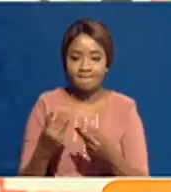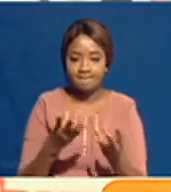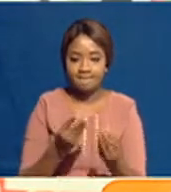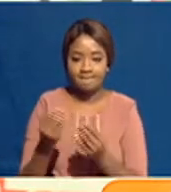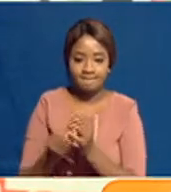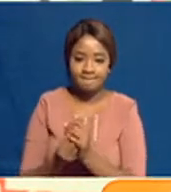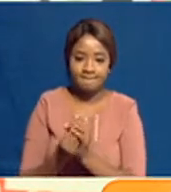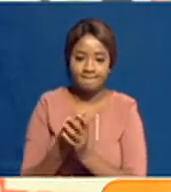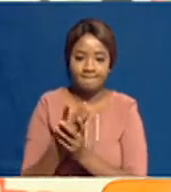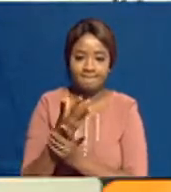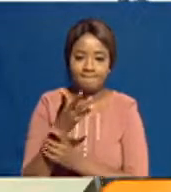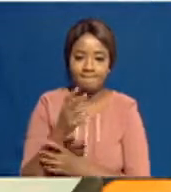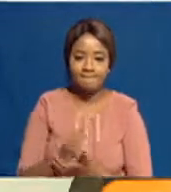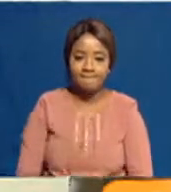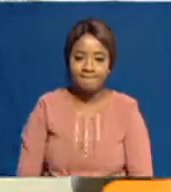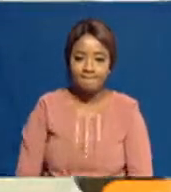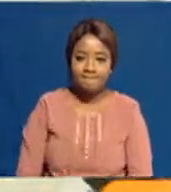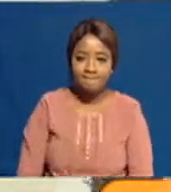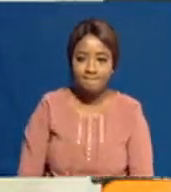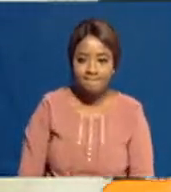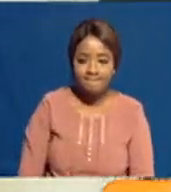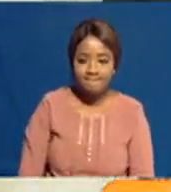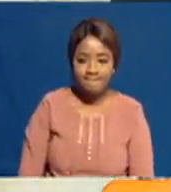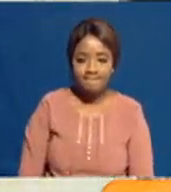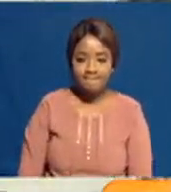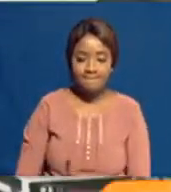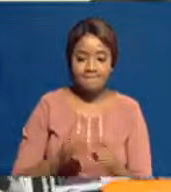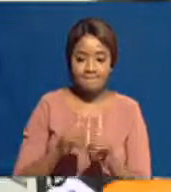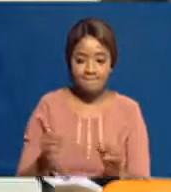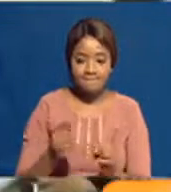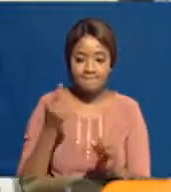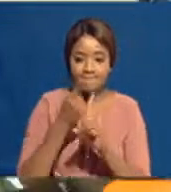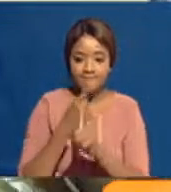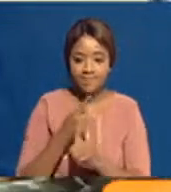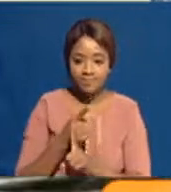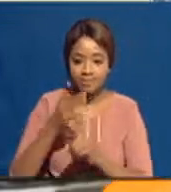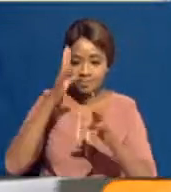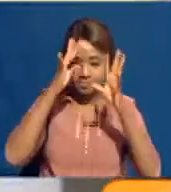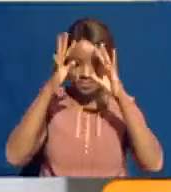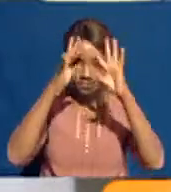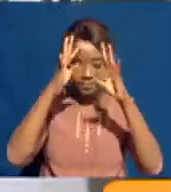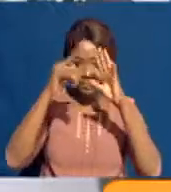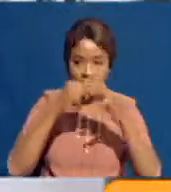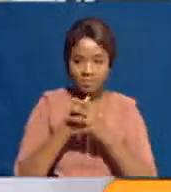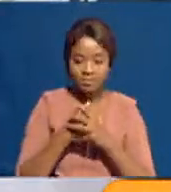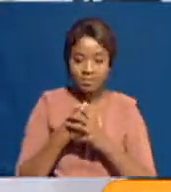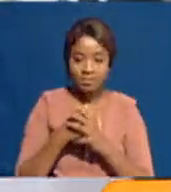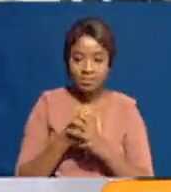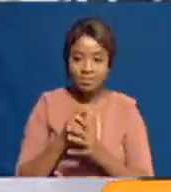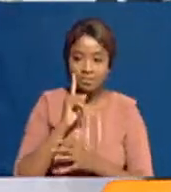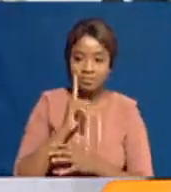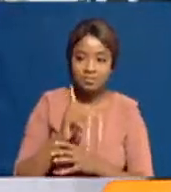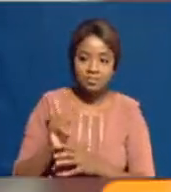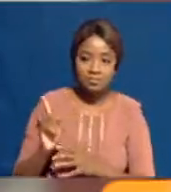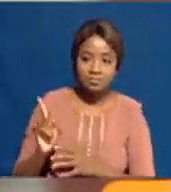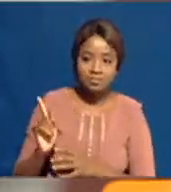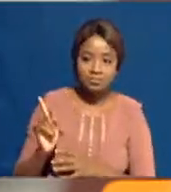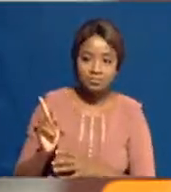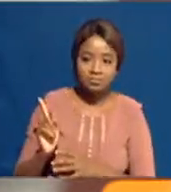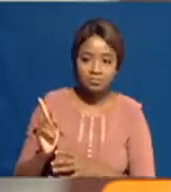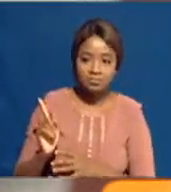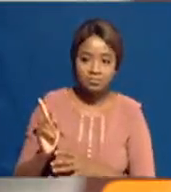this nutrients. Irrigation equipment innovators were also not left out. This gun sprinkler was perhaps